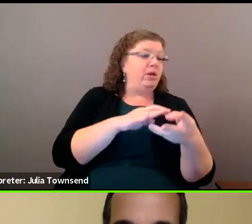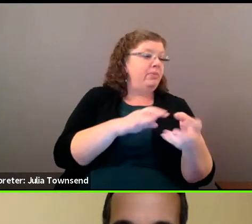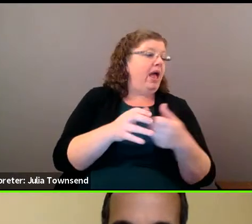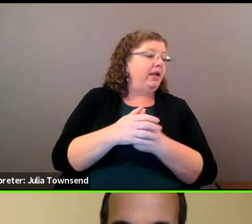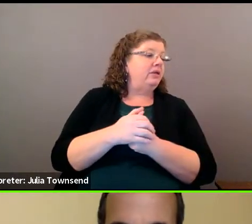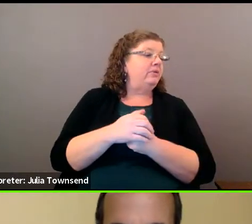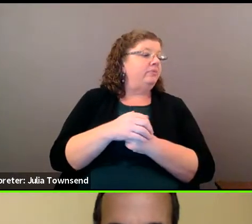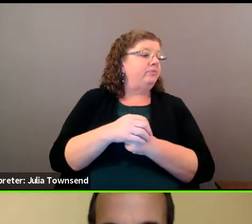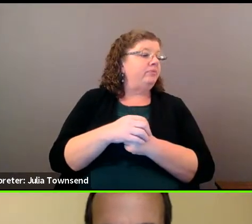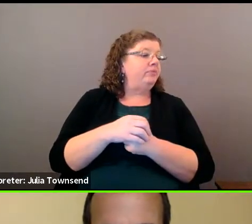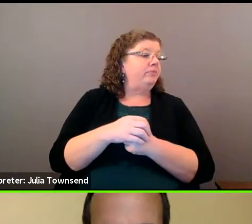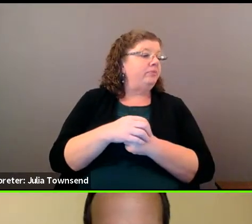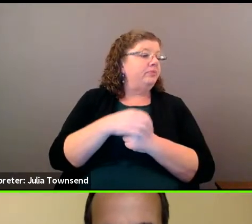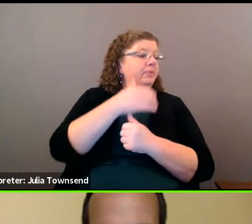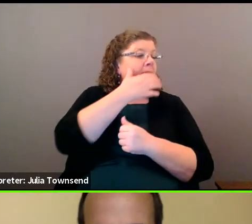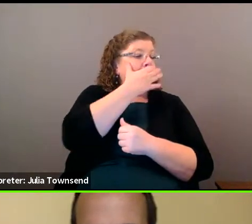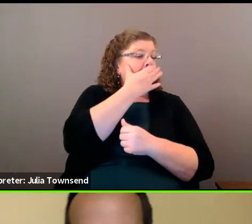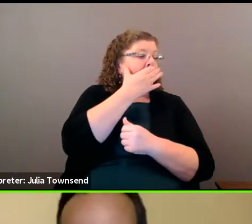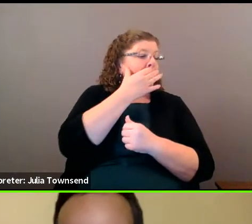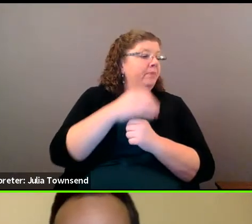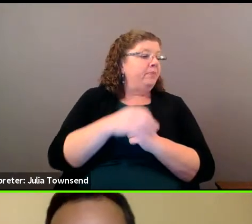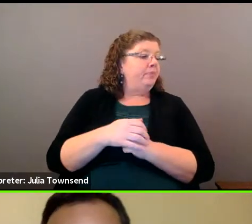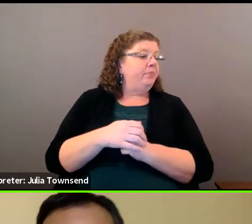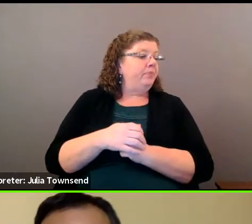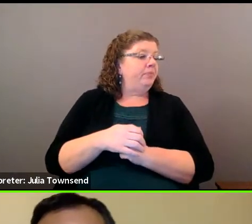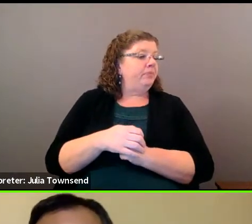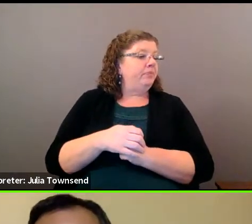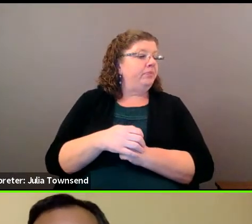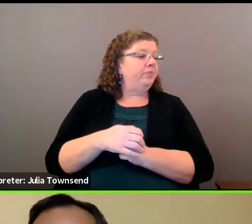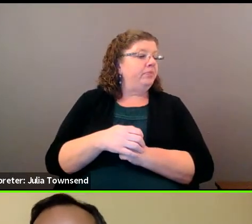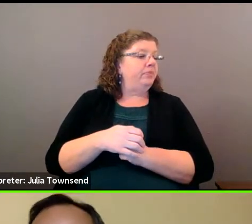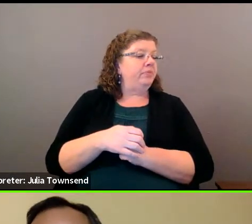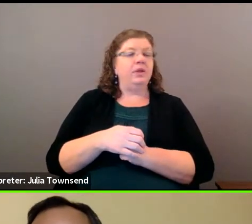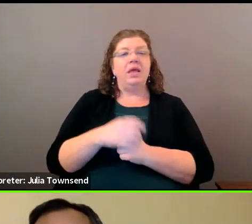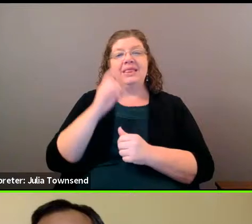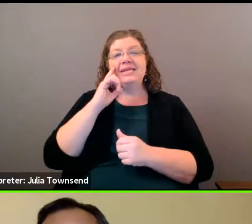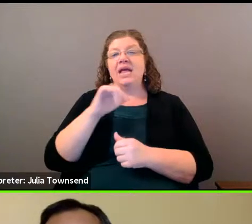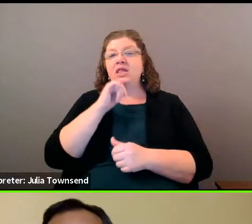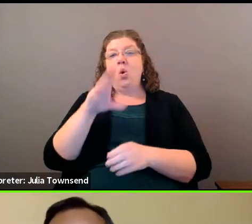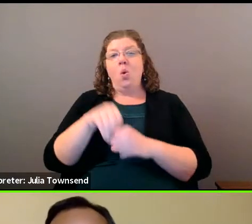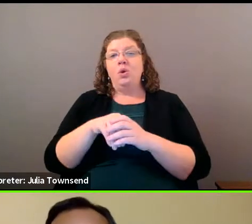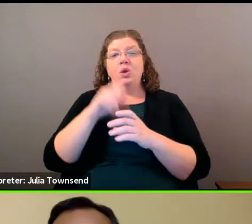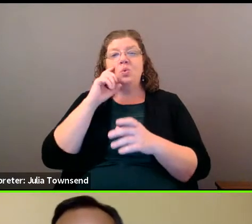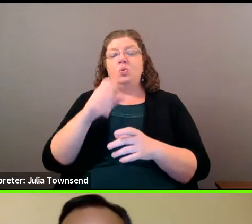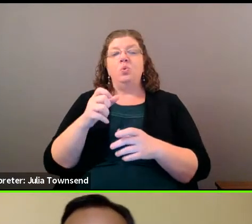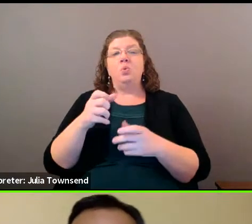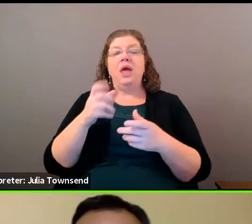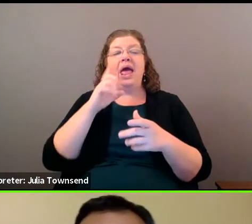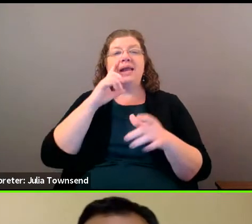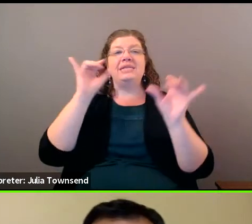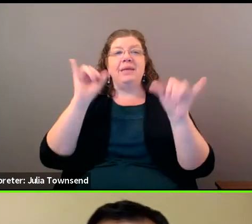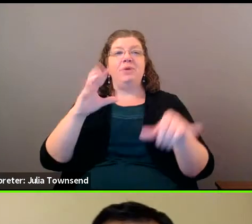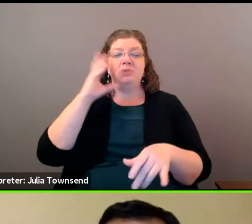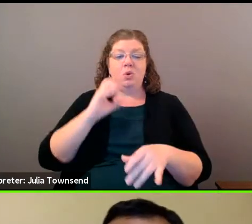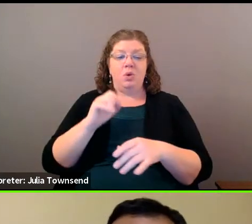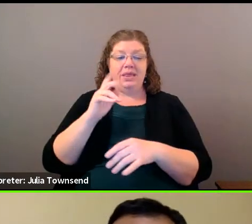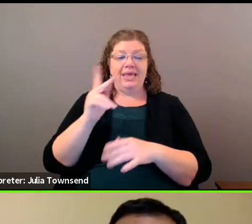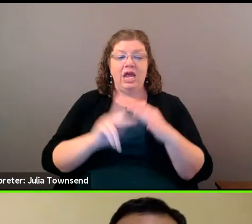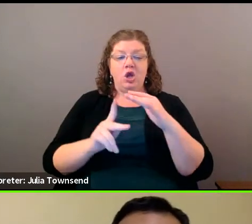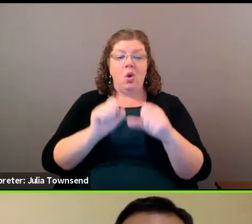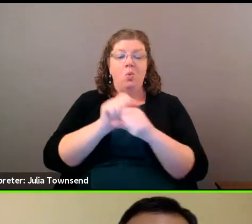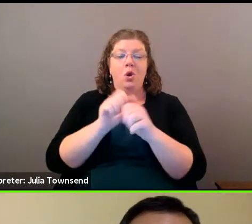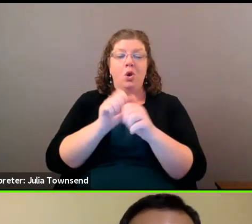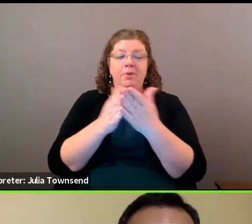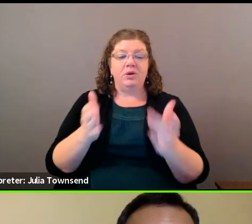And what has happened, this isn't the only teacher in Santa Barbara Unified who had a similar experience with the kindergarten workbooks,